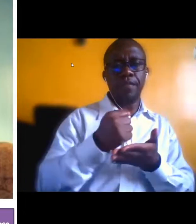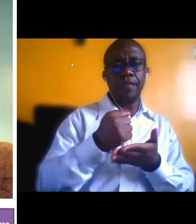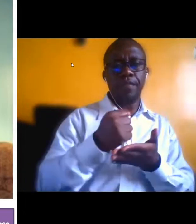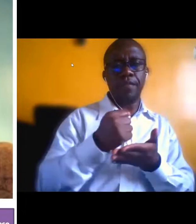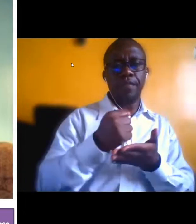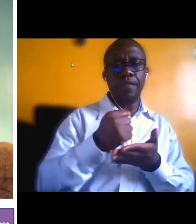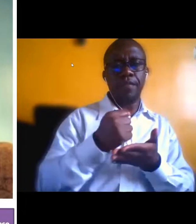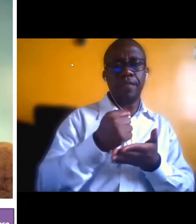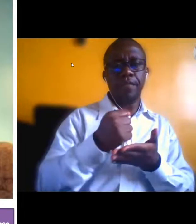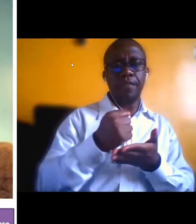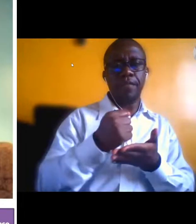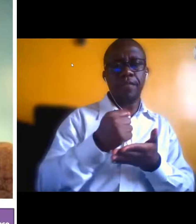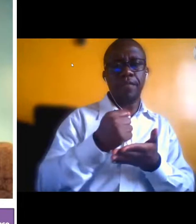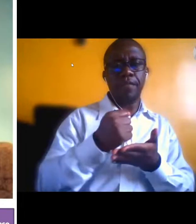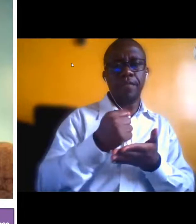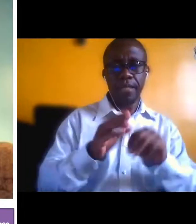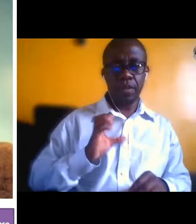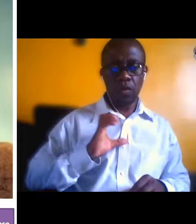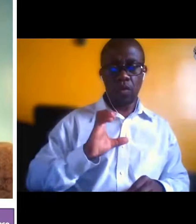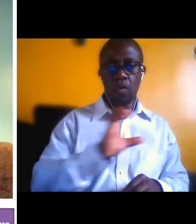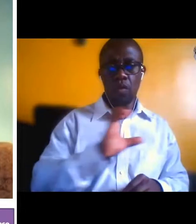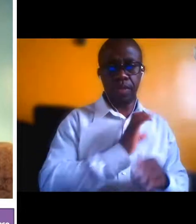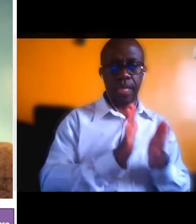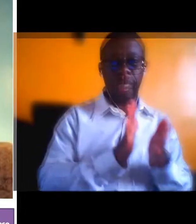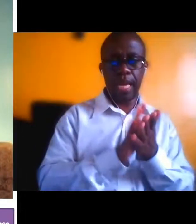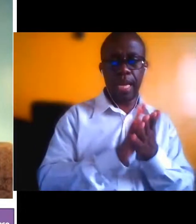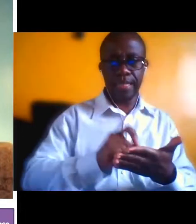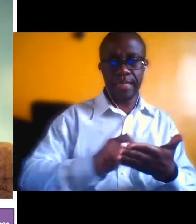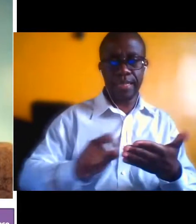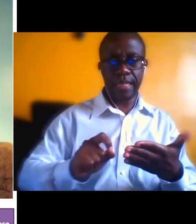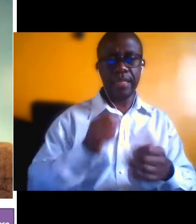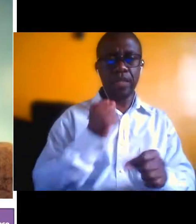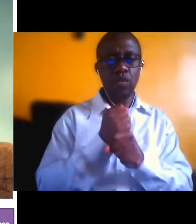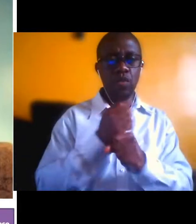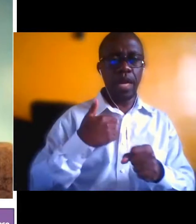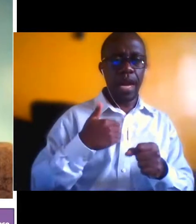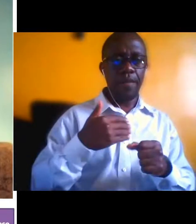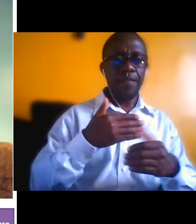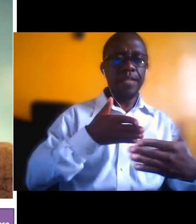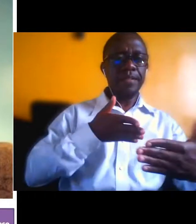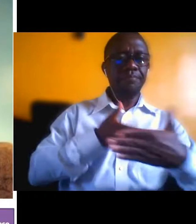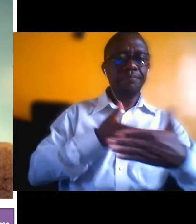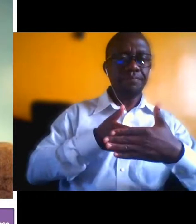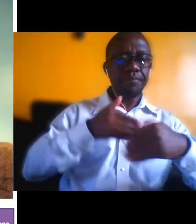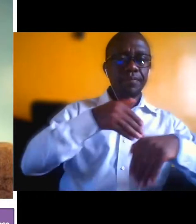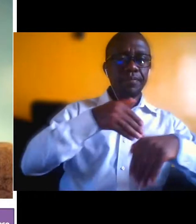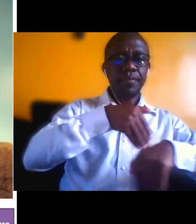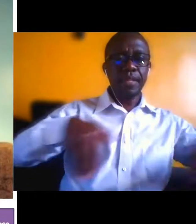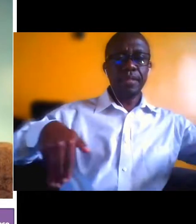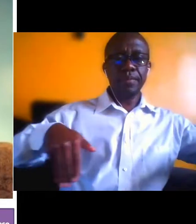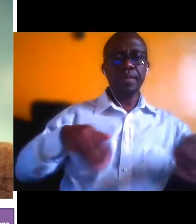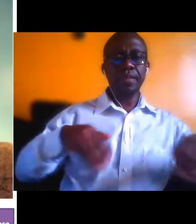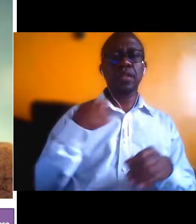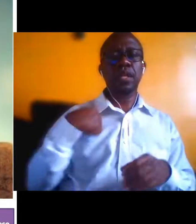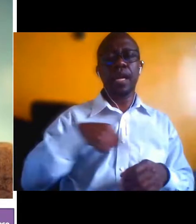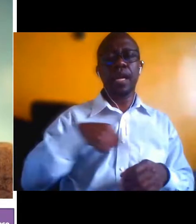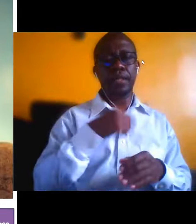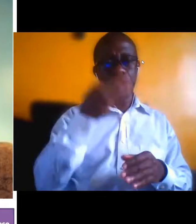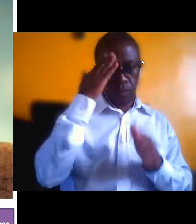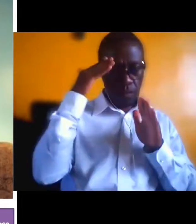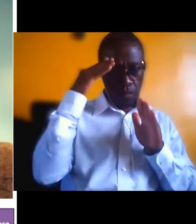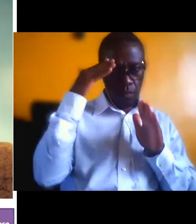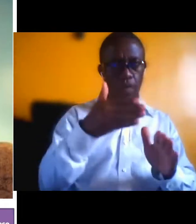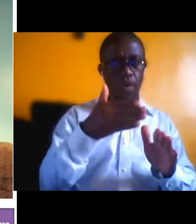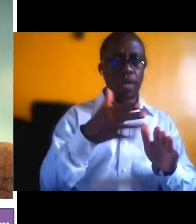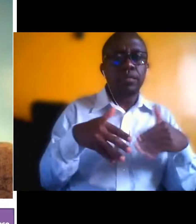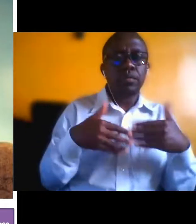of the management committee and the secretariat? Do we have a boundaries? Do you know what is the scope of focus for the management vis-a-vis the secretariat?